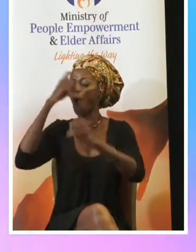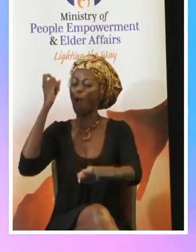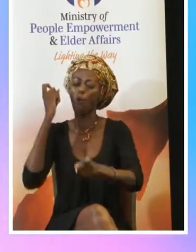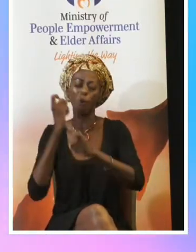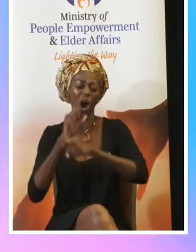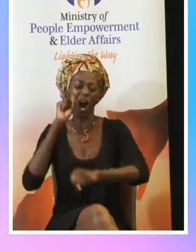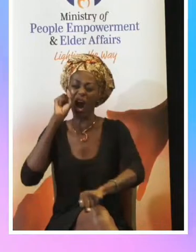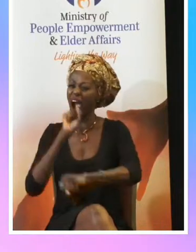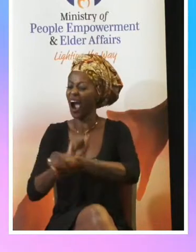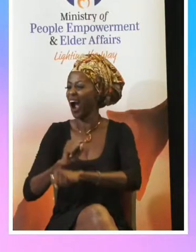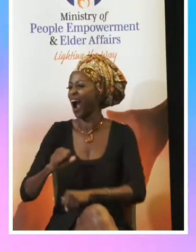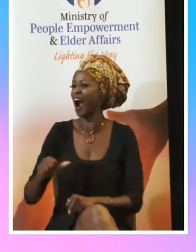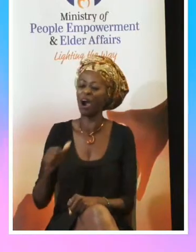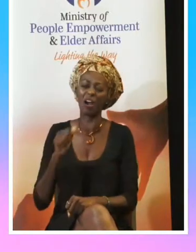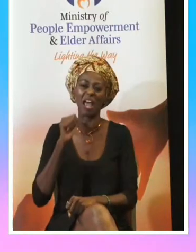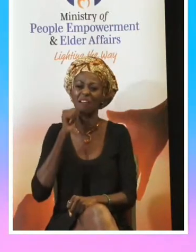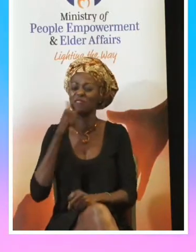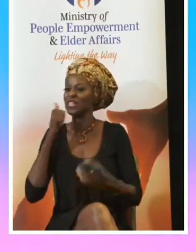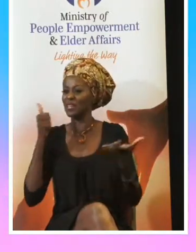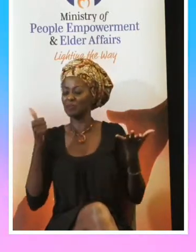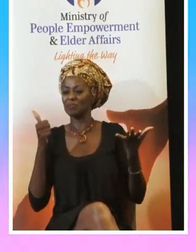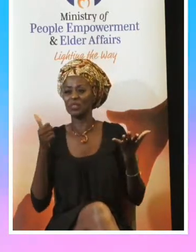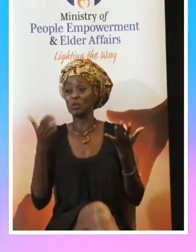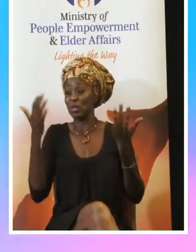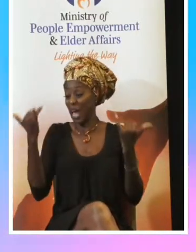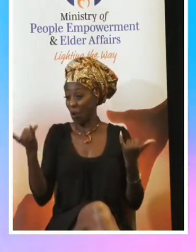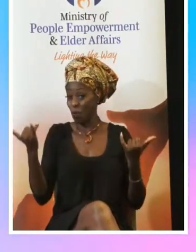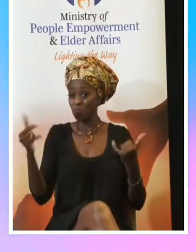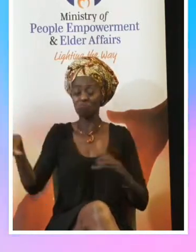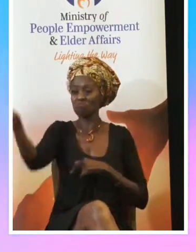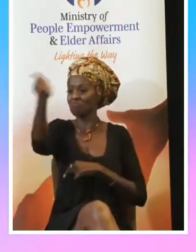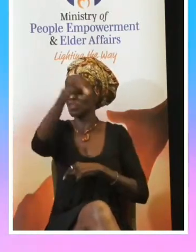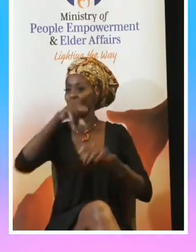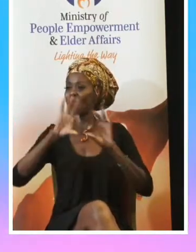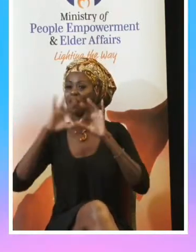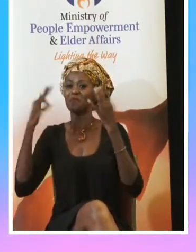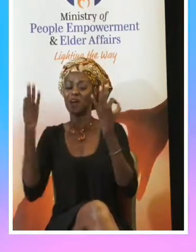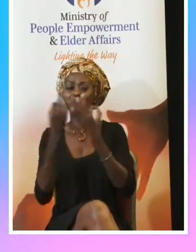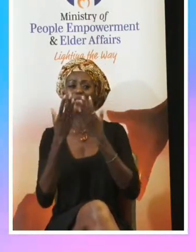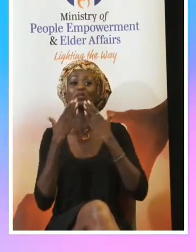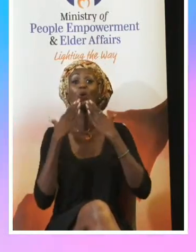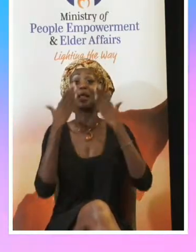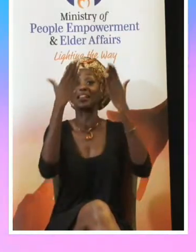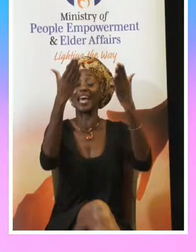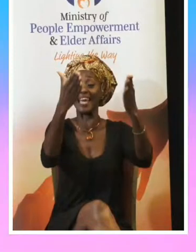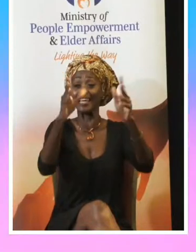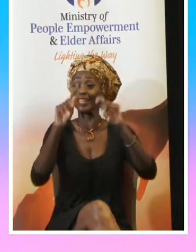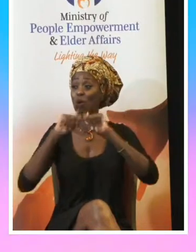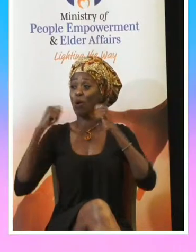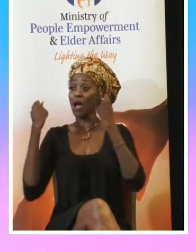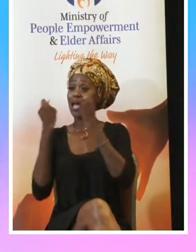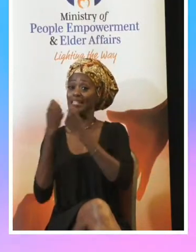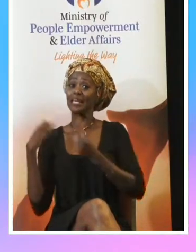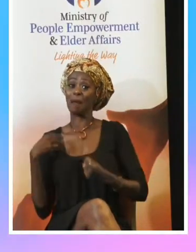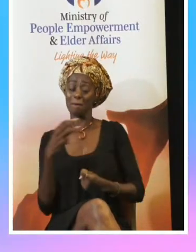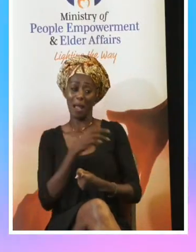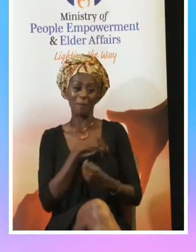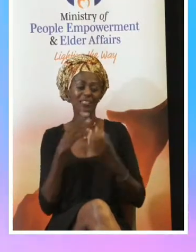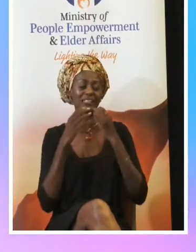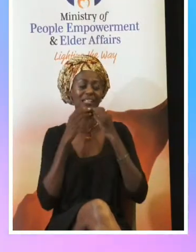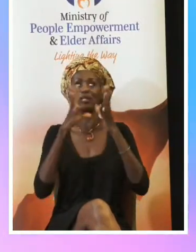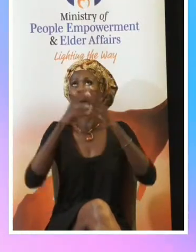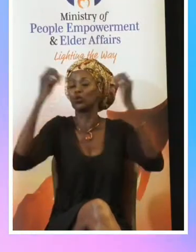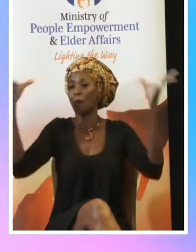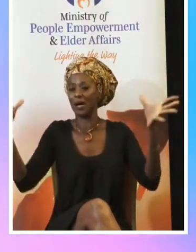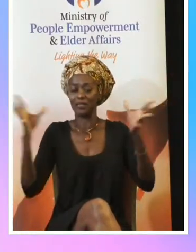it. We're like a family now, you know? So thank you, team members. Thank you very much.